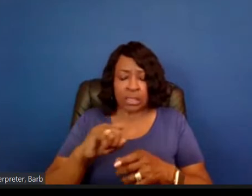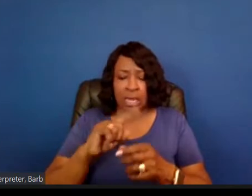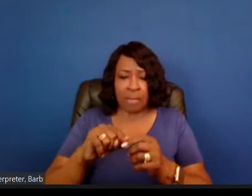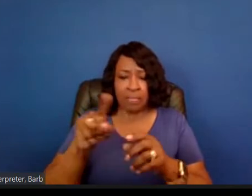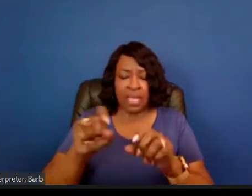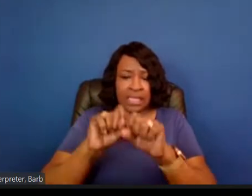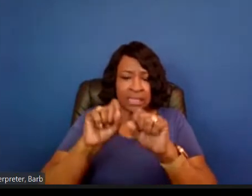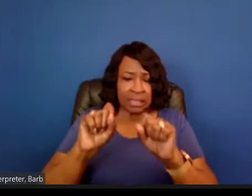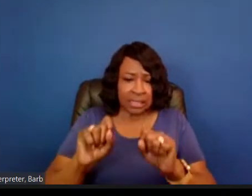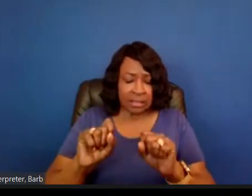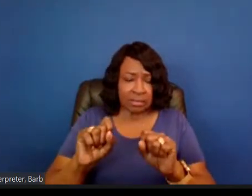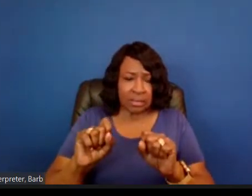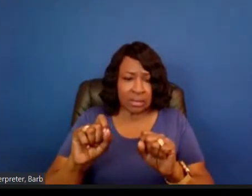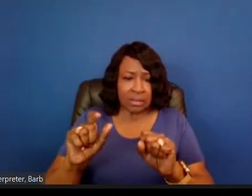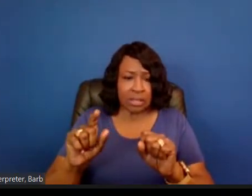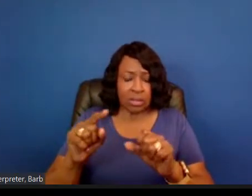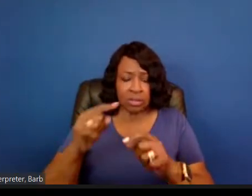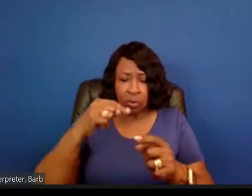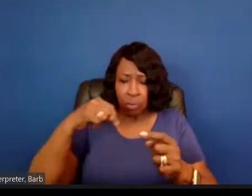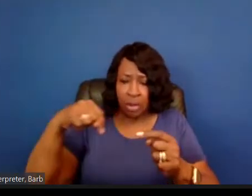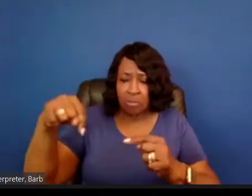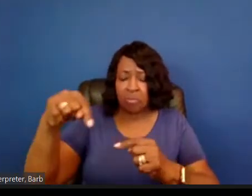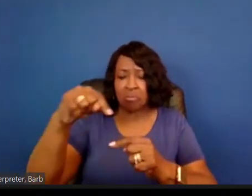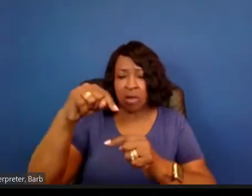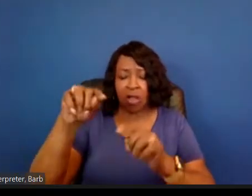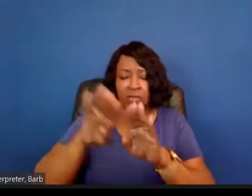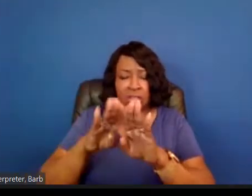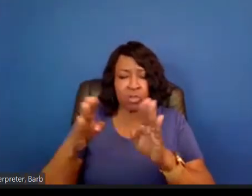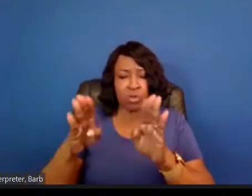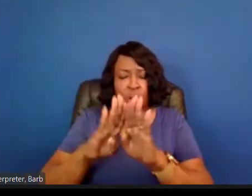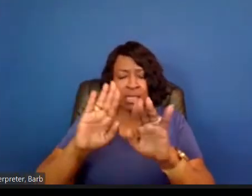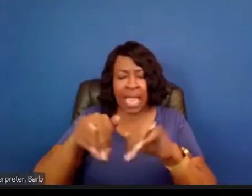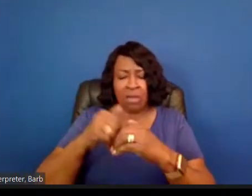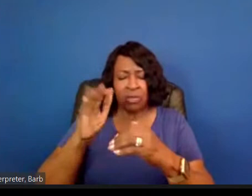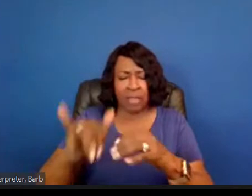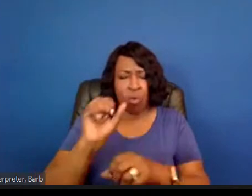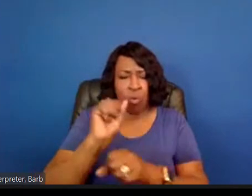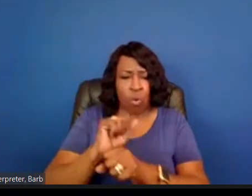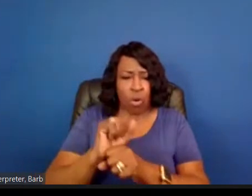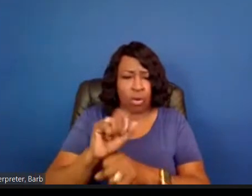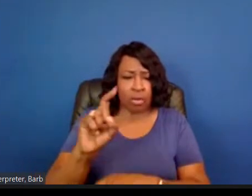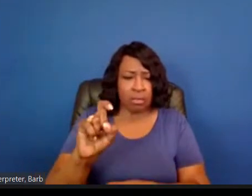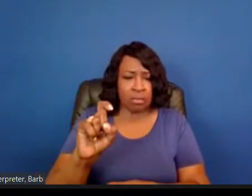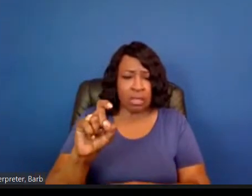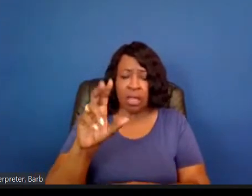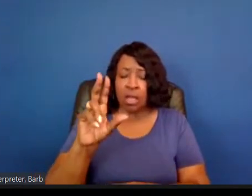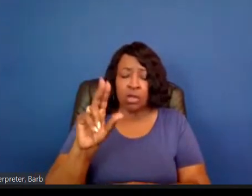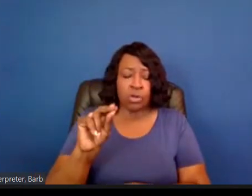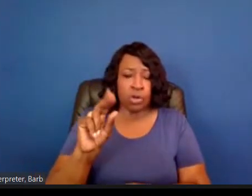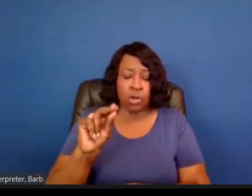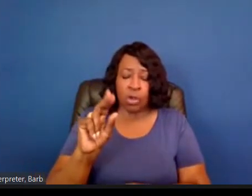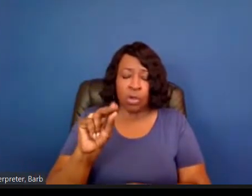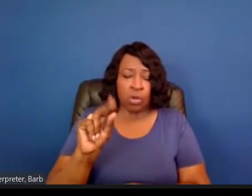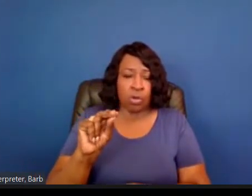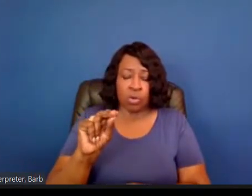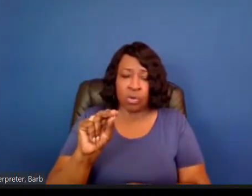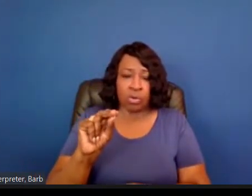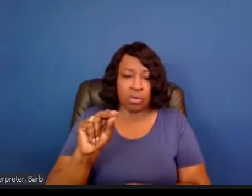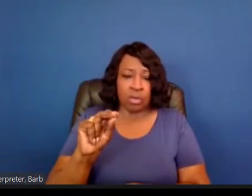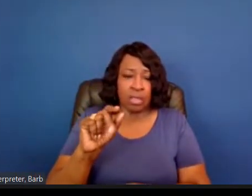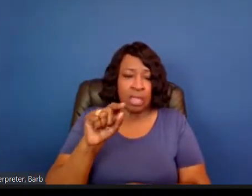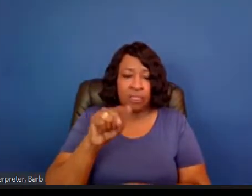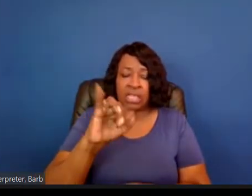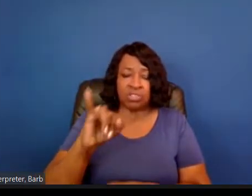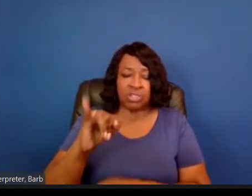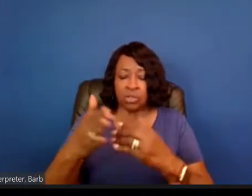like revolving doors? How does that work? No, these are, they're just